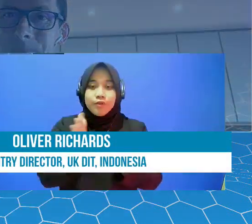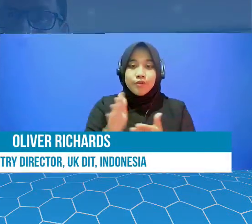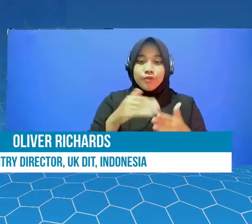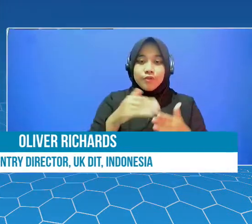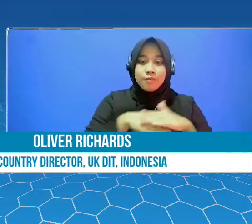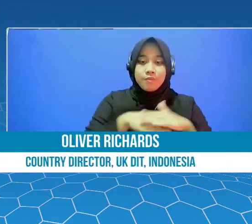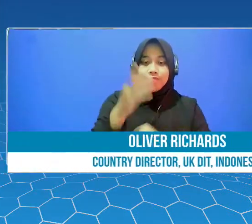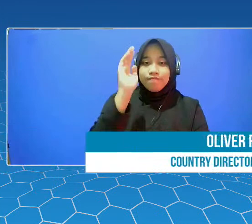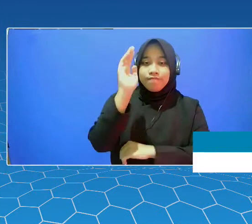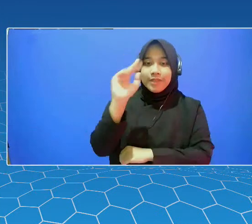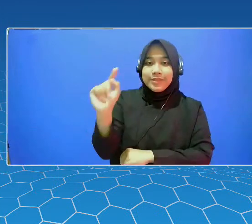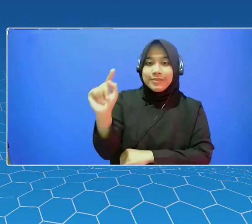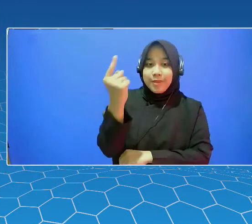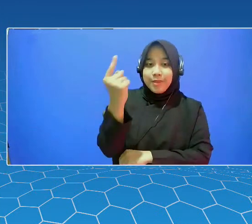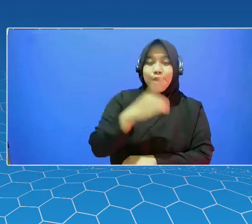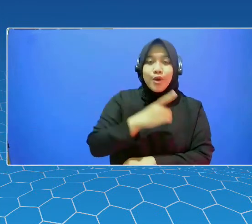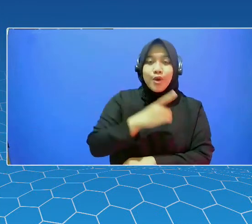Dr.